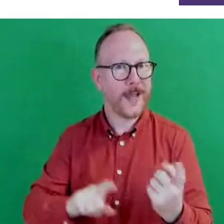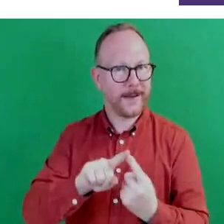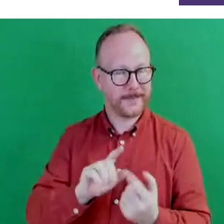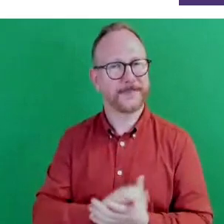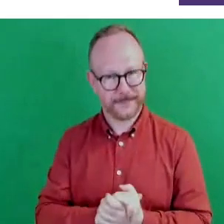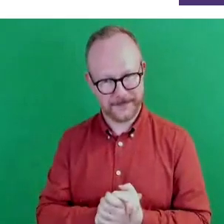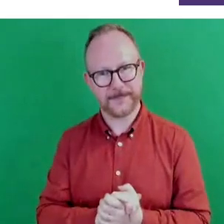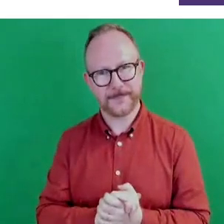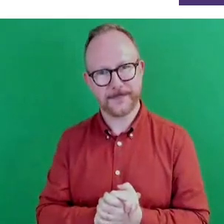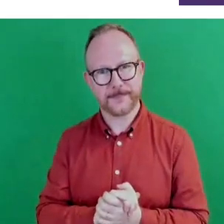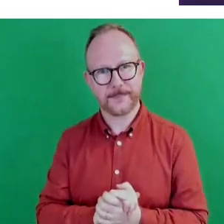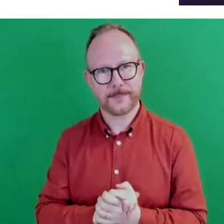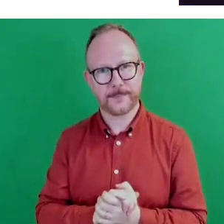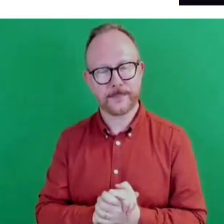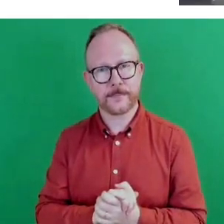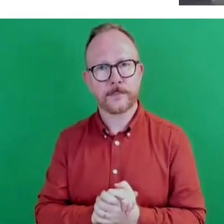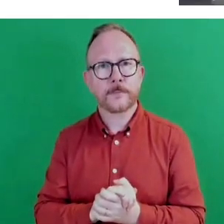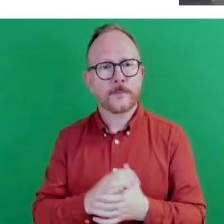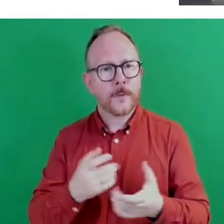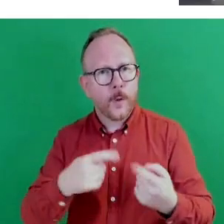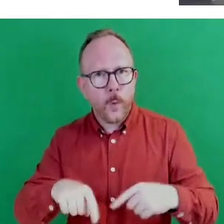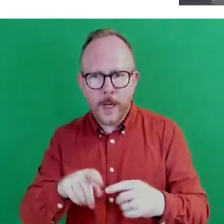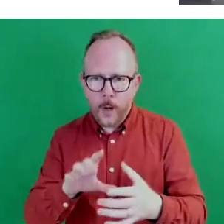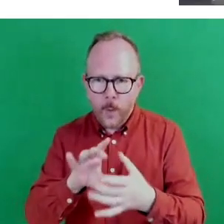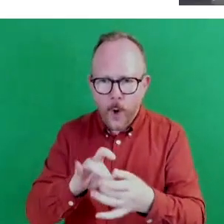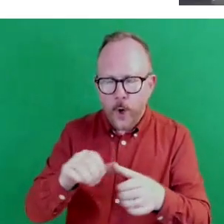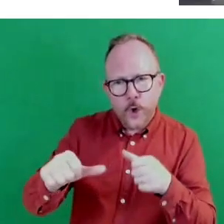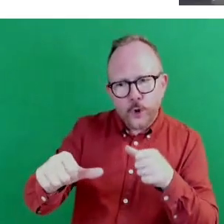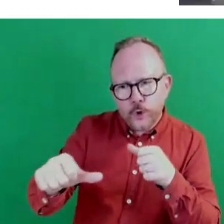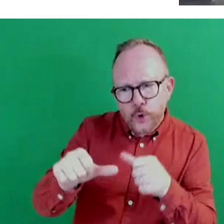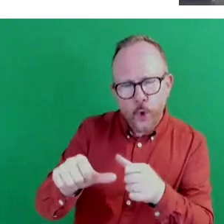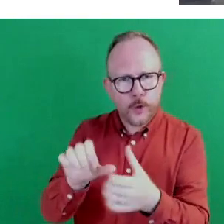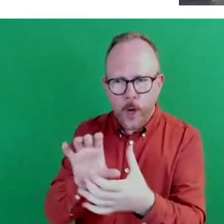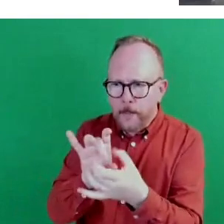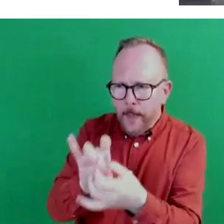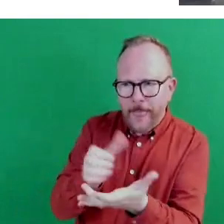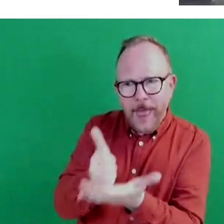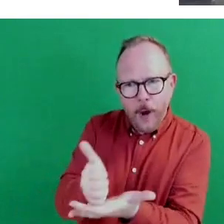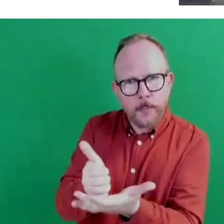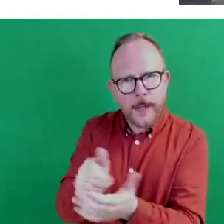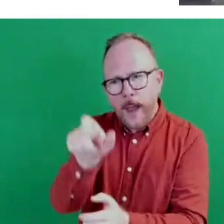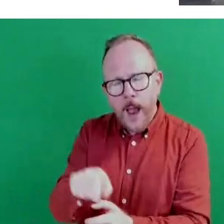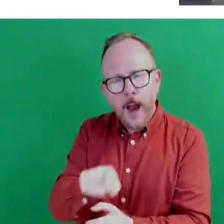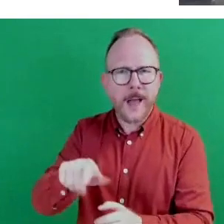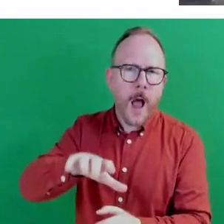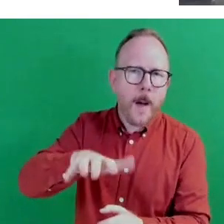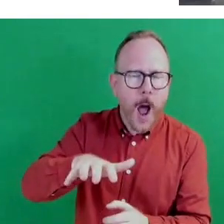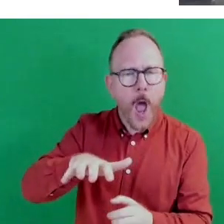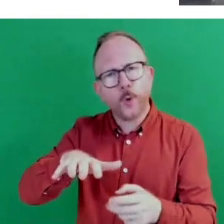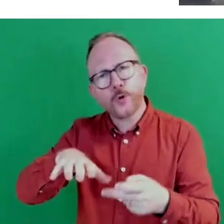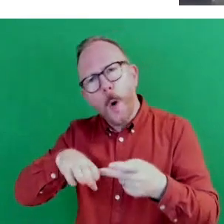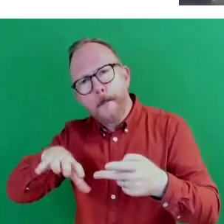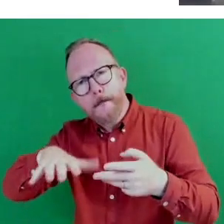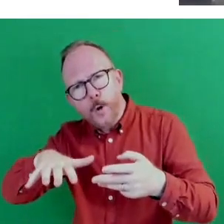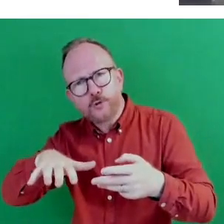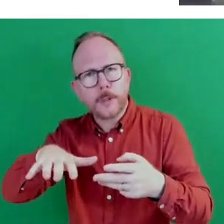We work sort of short-term therapy with clients with maybe mild to moderate symptoms of low mood,